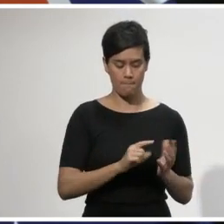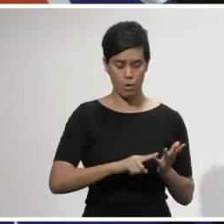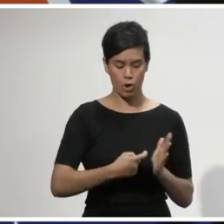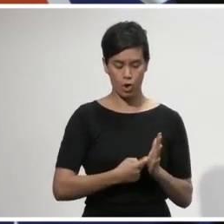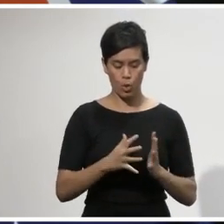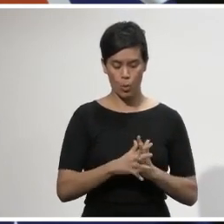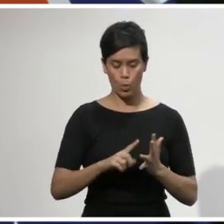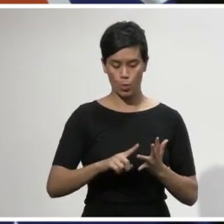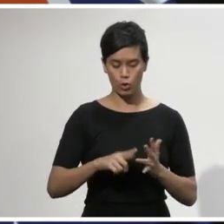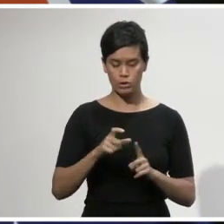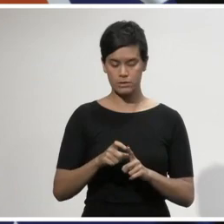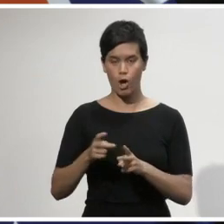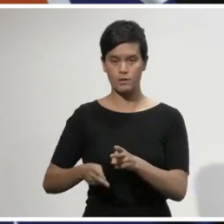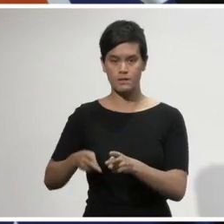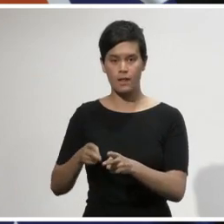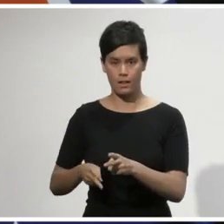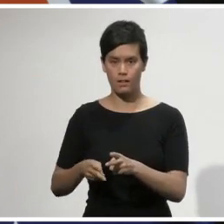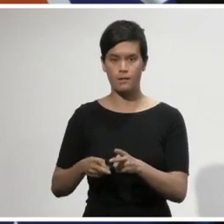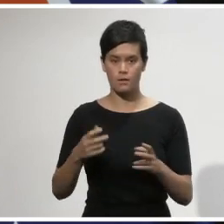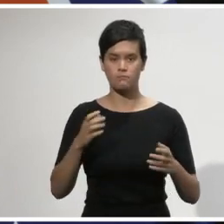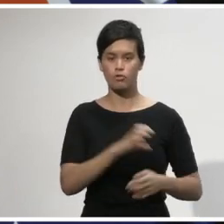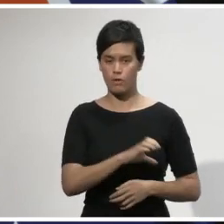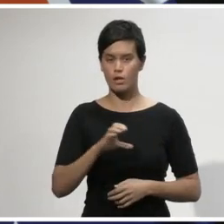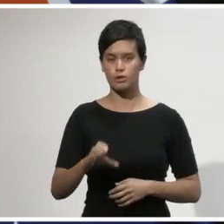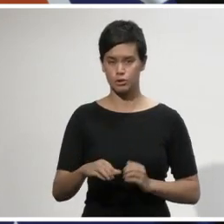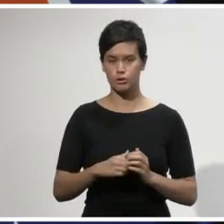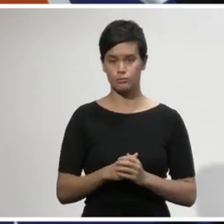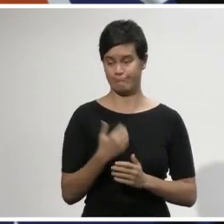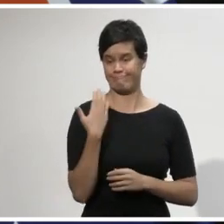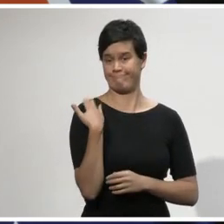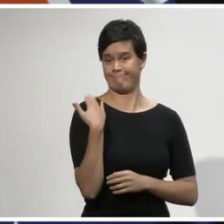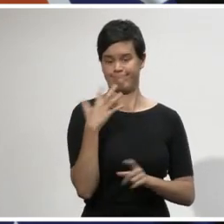The woman had recently returned a positive test to COVID-19.